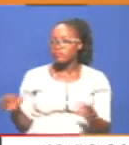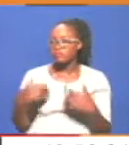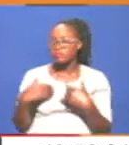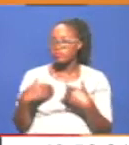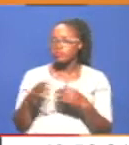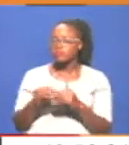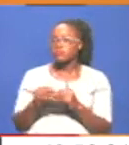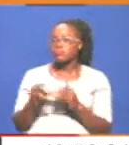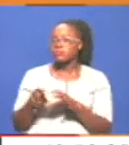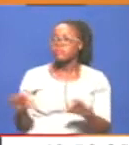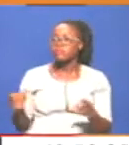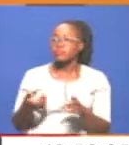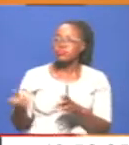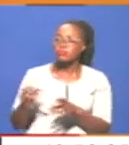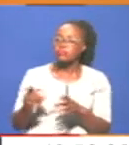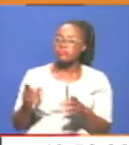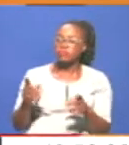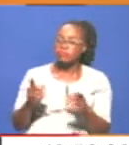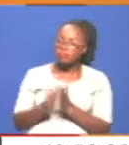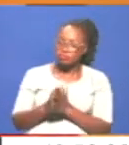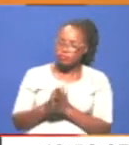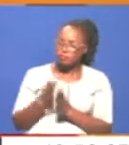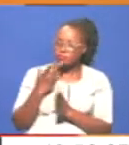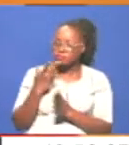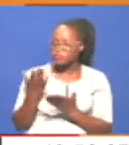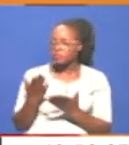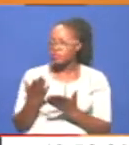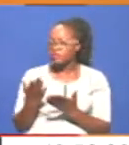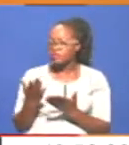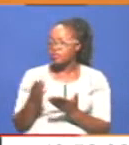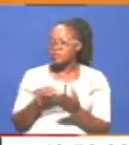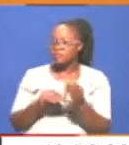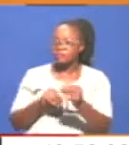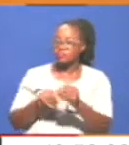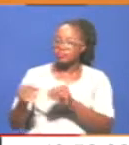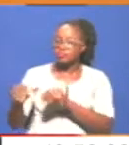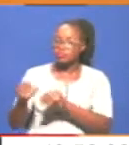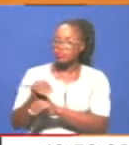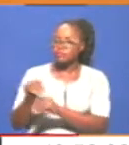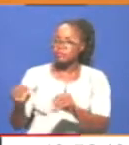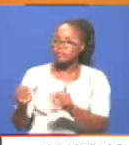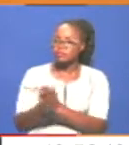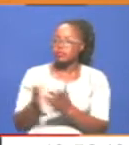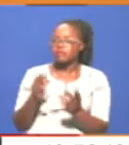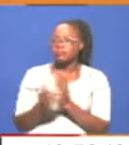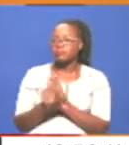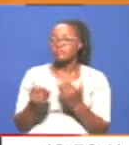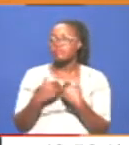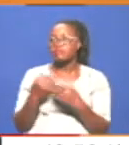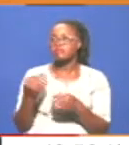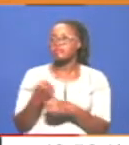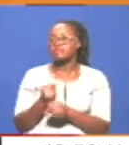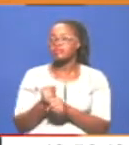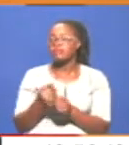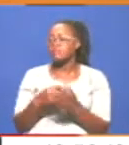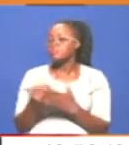by increasing the popularity of chess. Because without that, the people who have got that skill, they can sit back and say, okay, if I make it, who am I going to